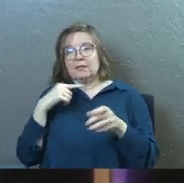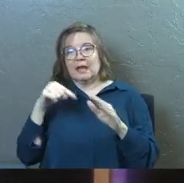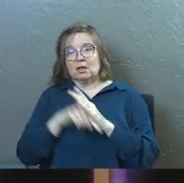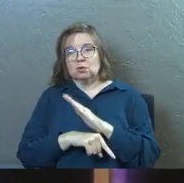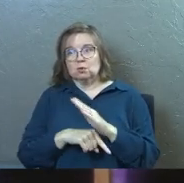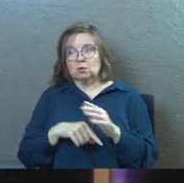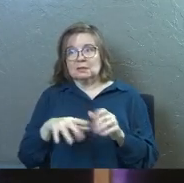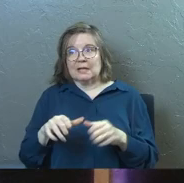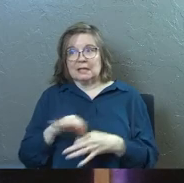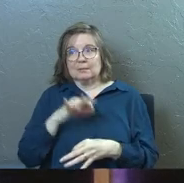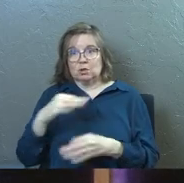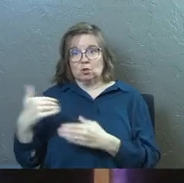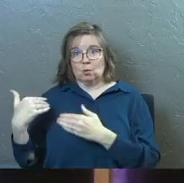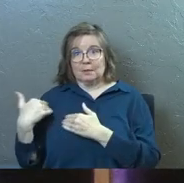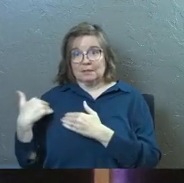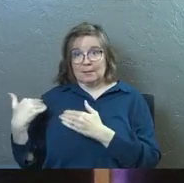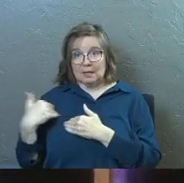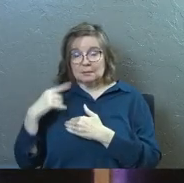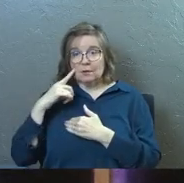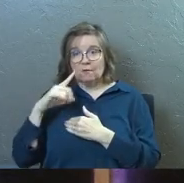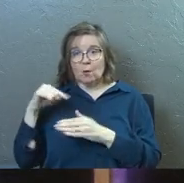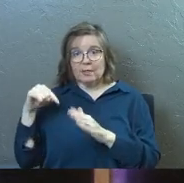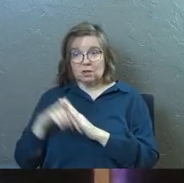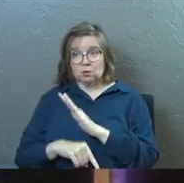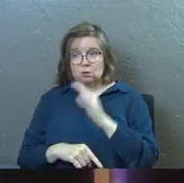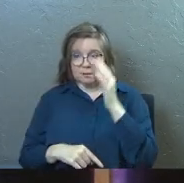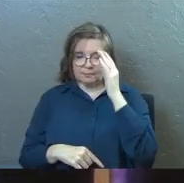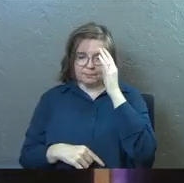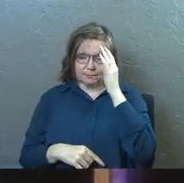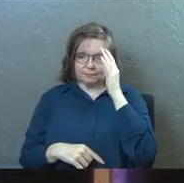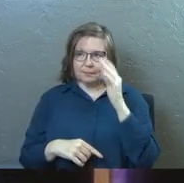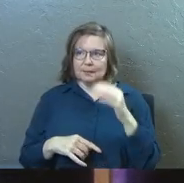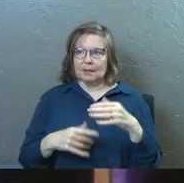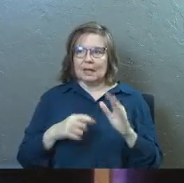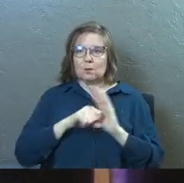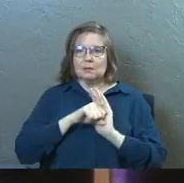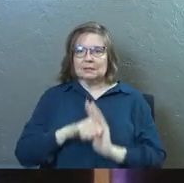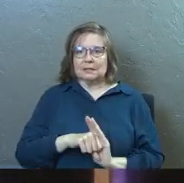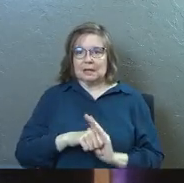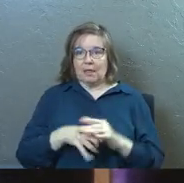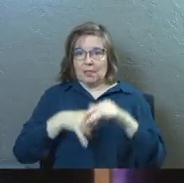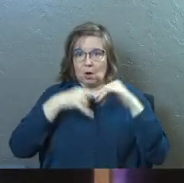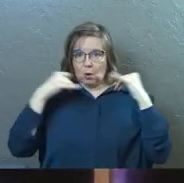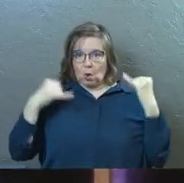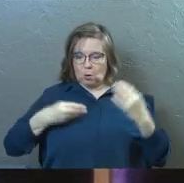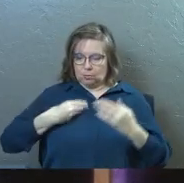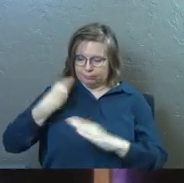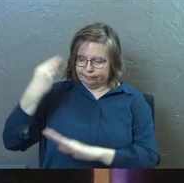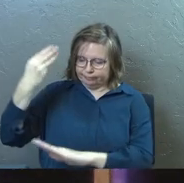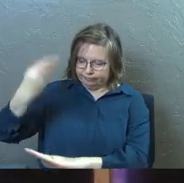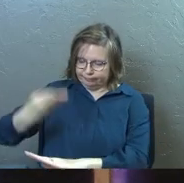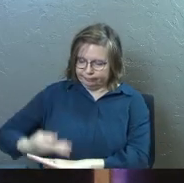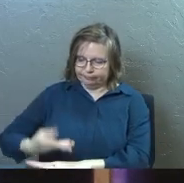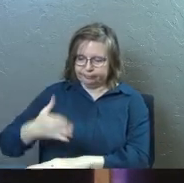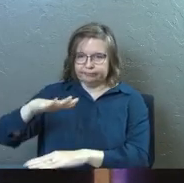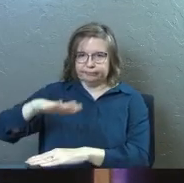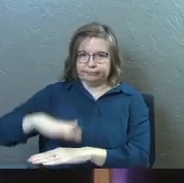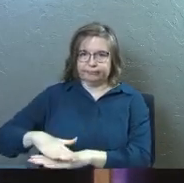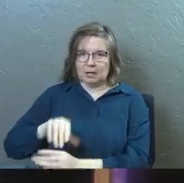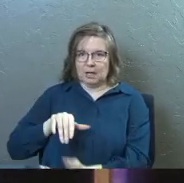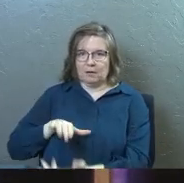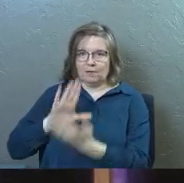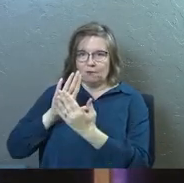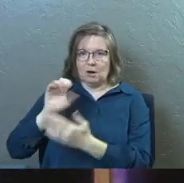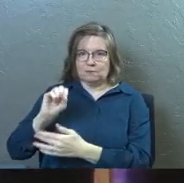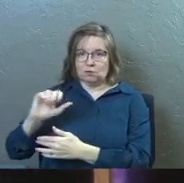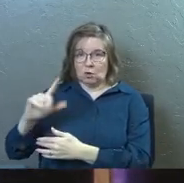execution, taking spiritual responsibility for the execution, they would symbolically lay their coats at that person who was overseeing it.